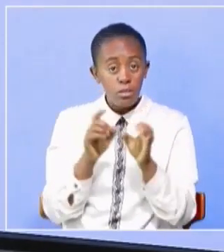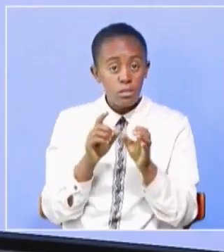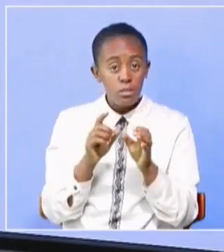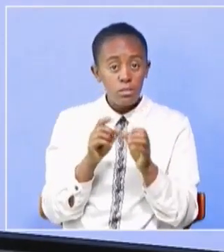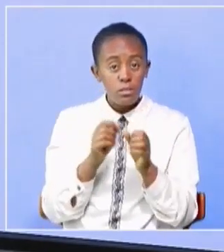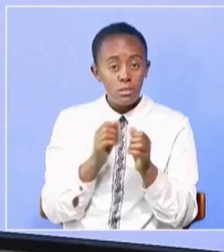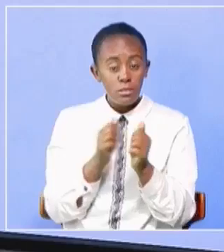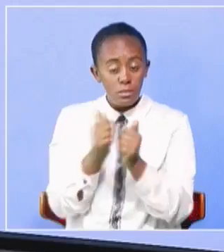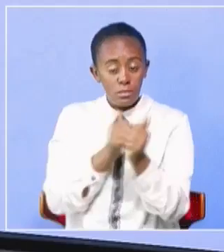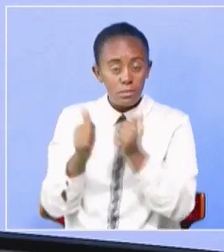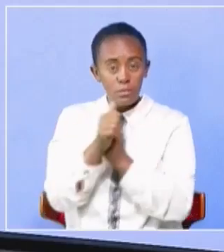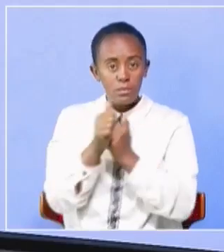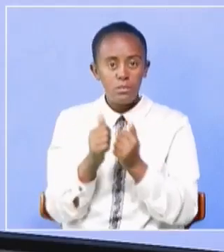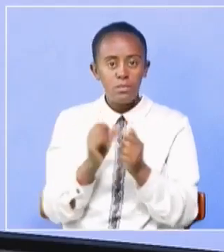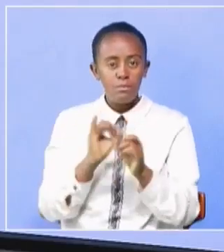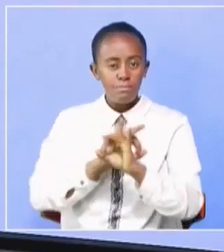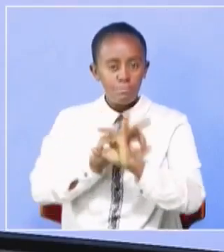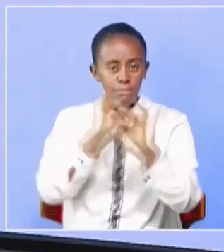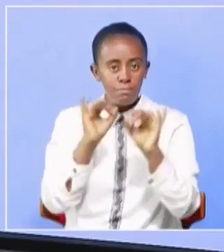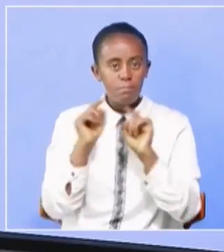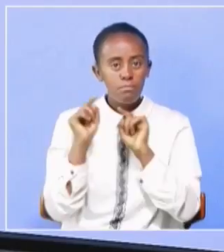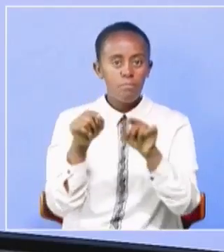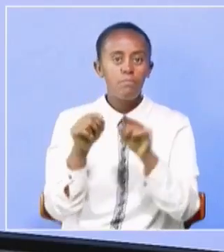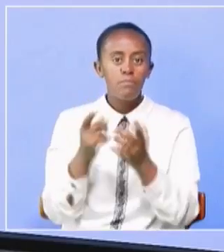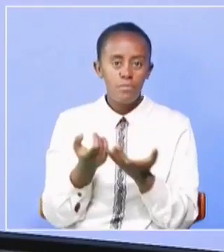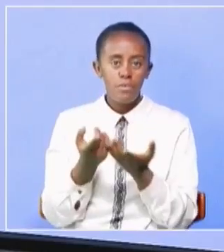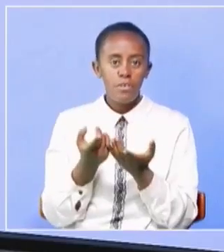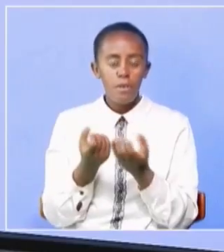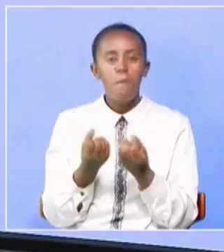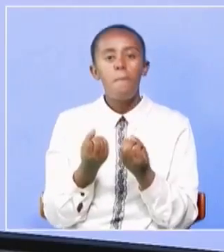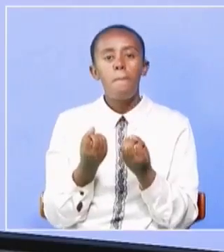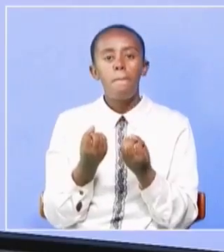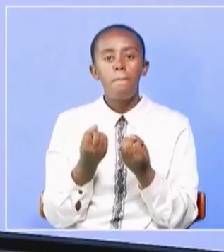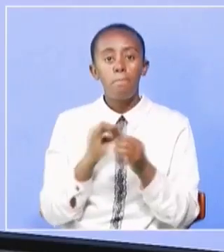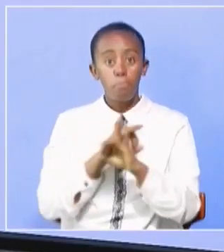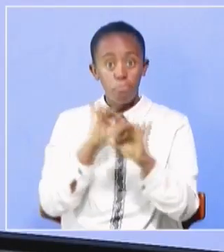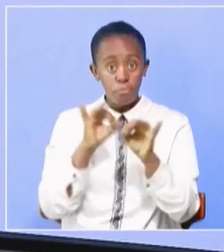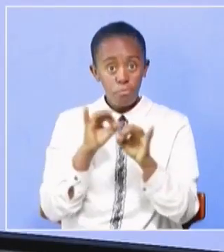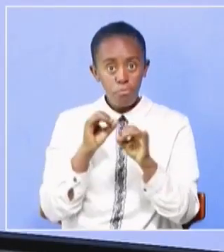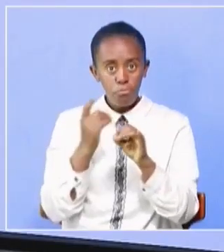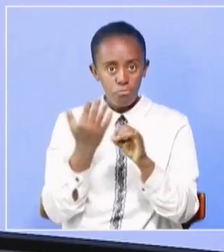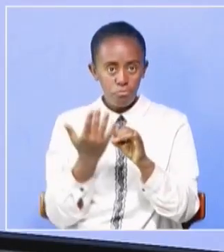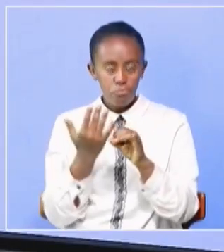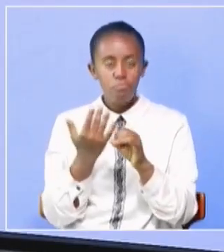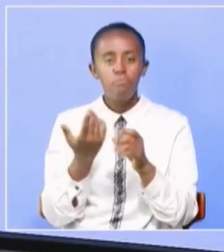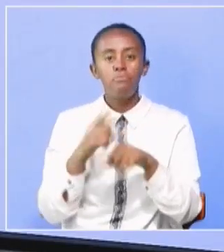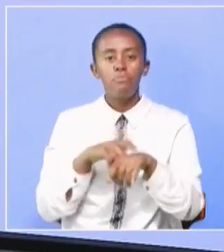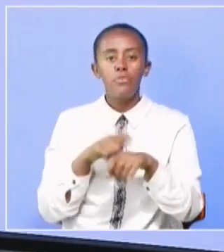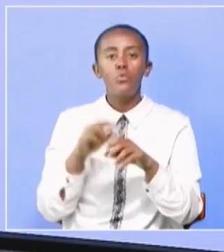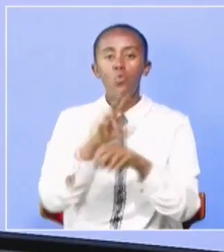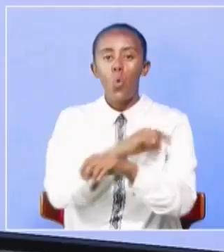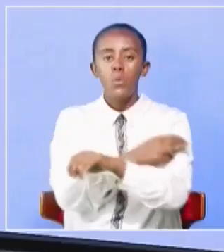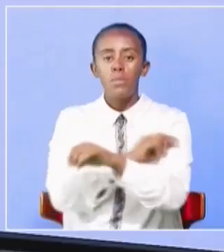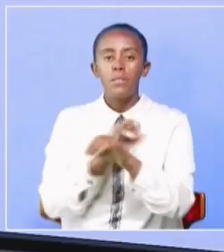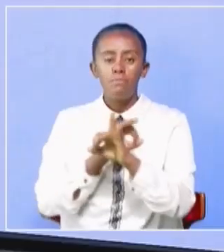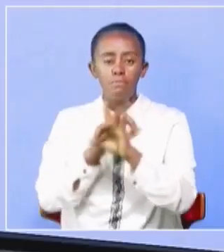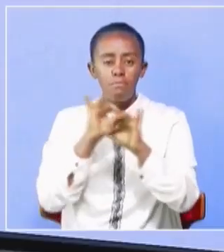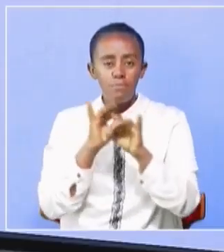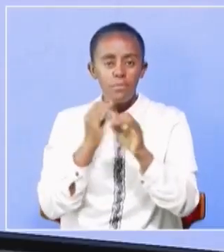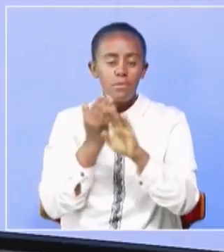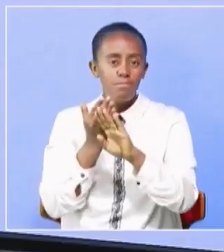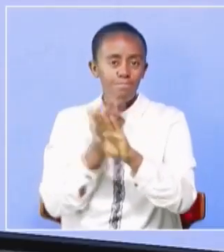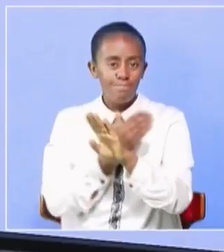go early for the queue. So a lot of people like going to the hospital early in the